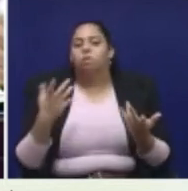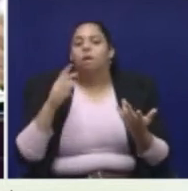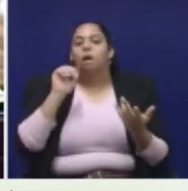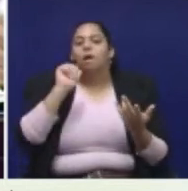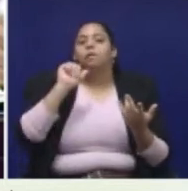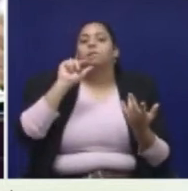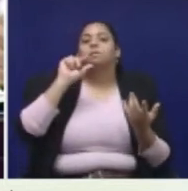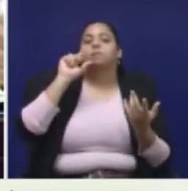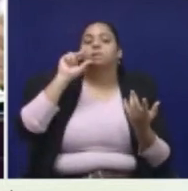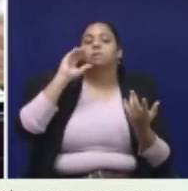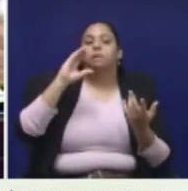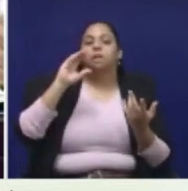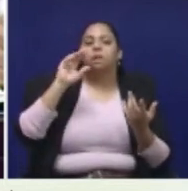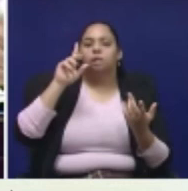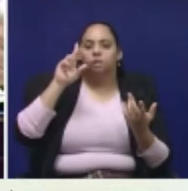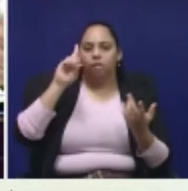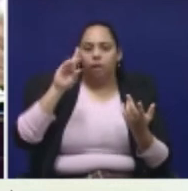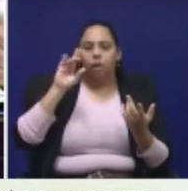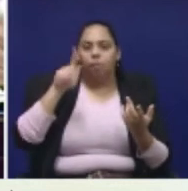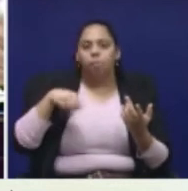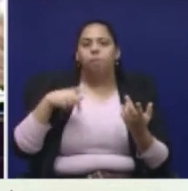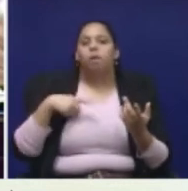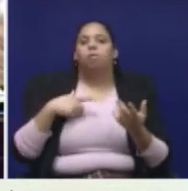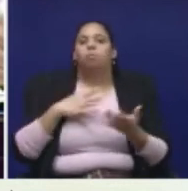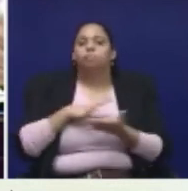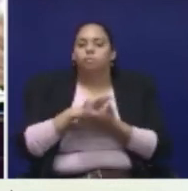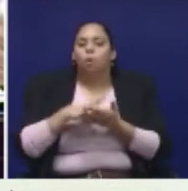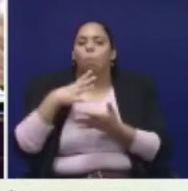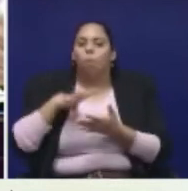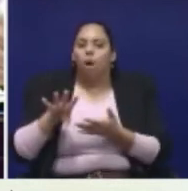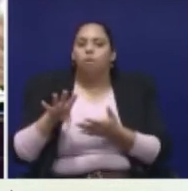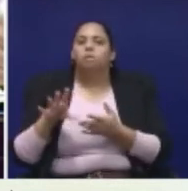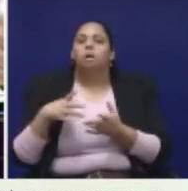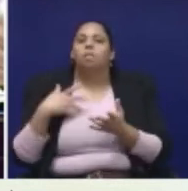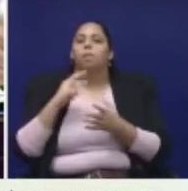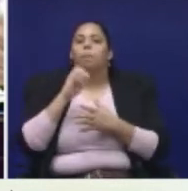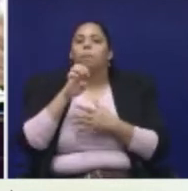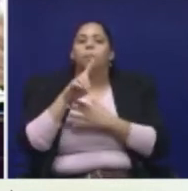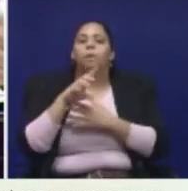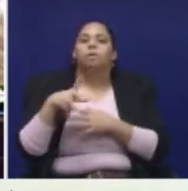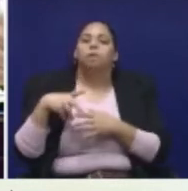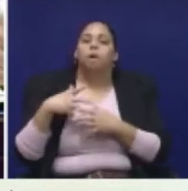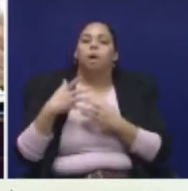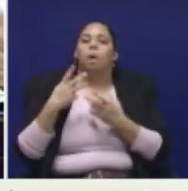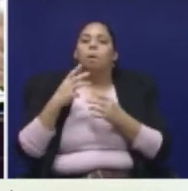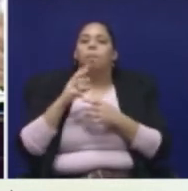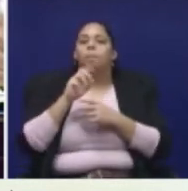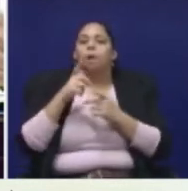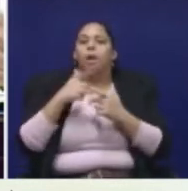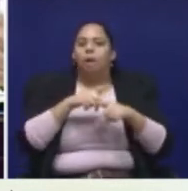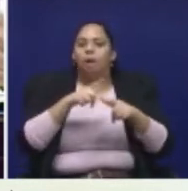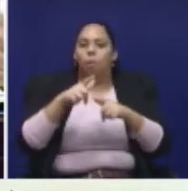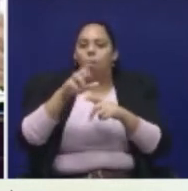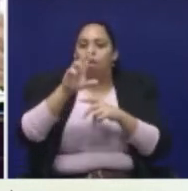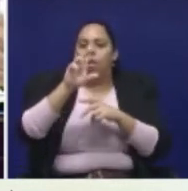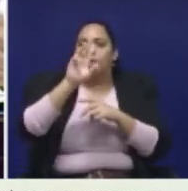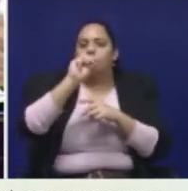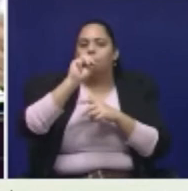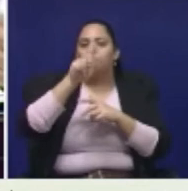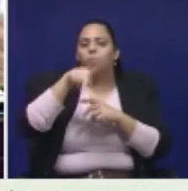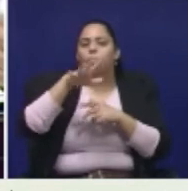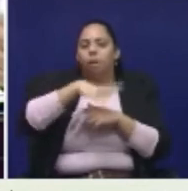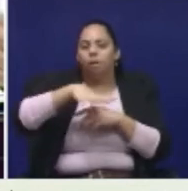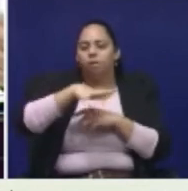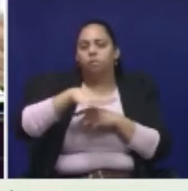ACDP urges GCIS to accelerate its investment in community media and multilingual platforms,